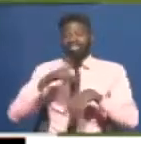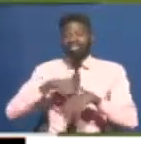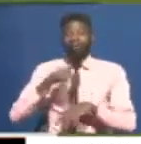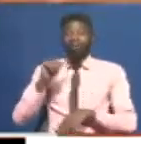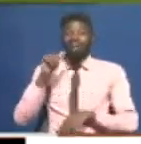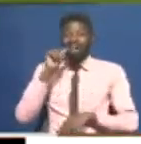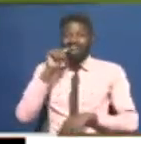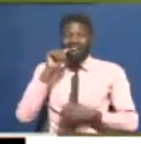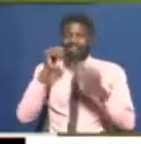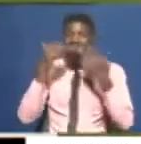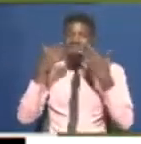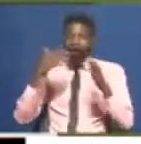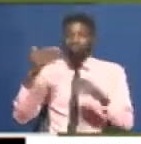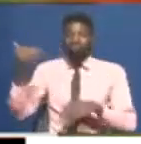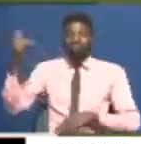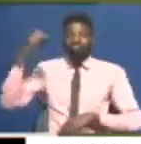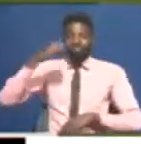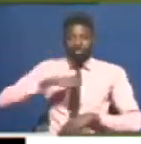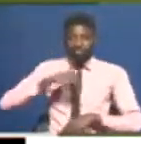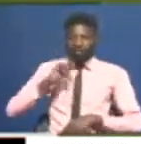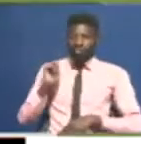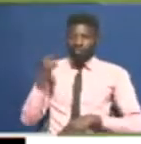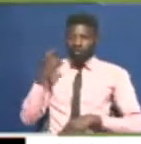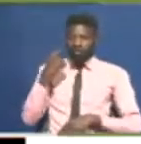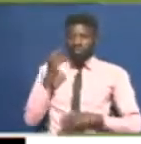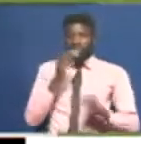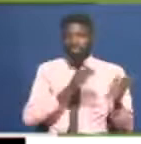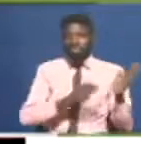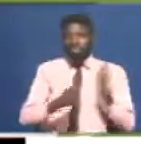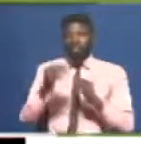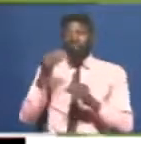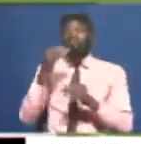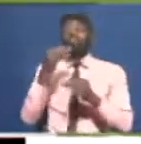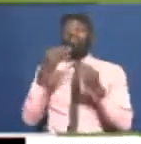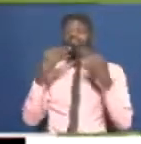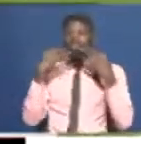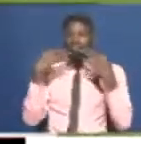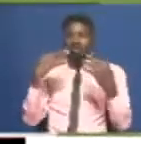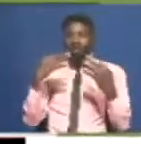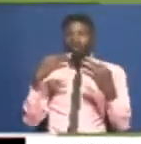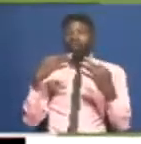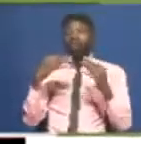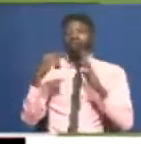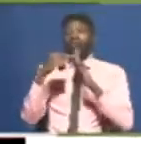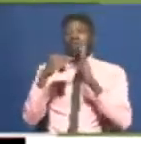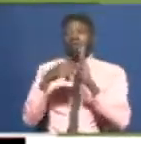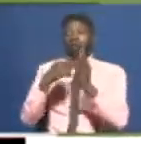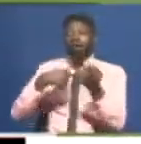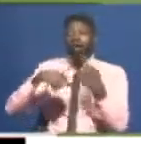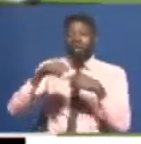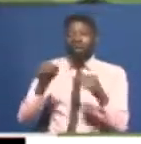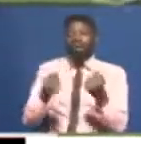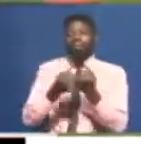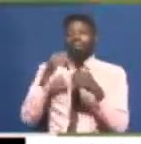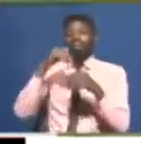will return home to prepare for the final leg of the season to be held in Los Angeles in August.